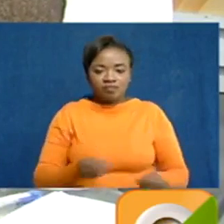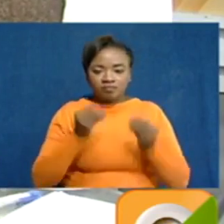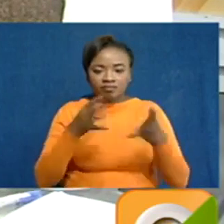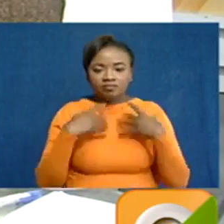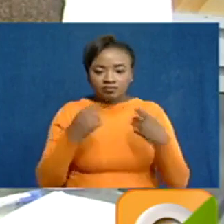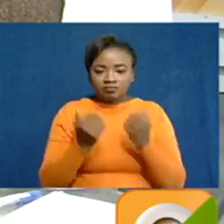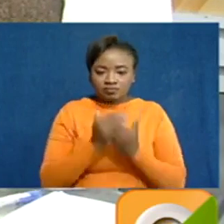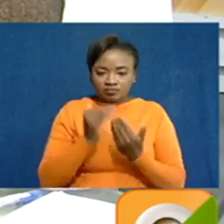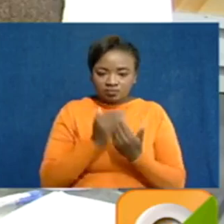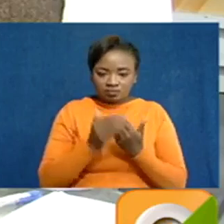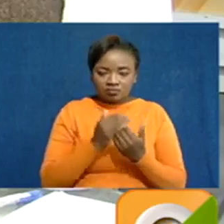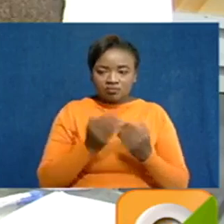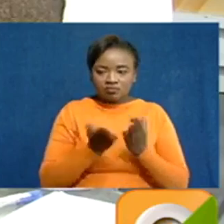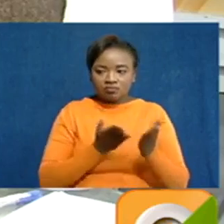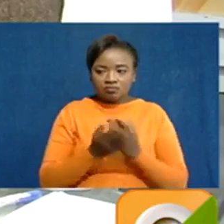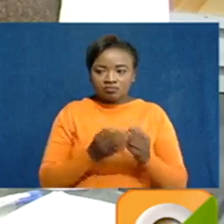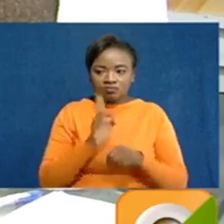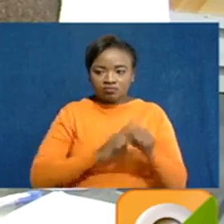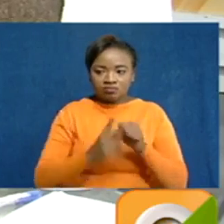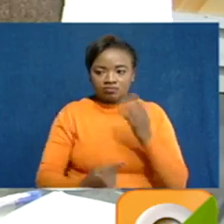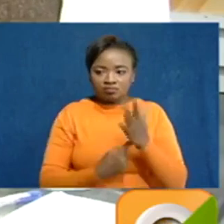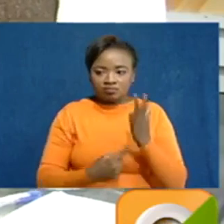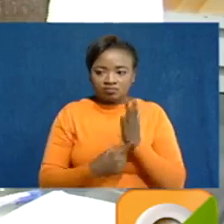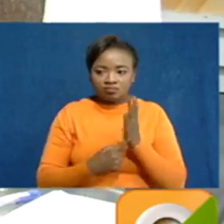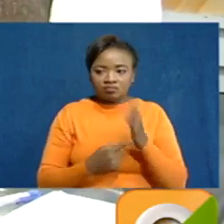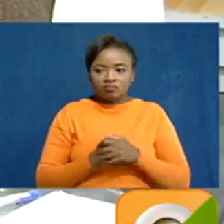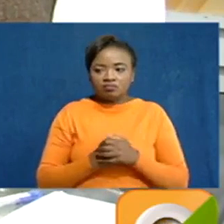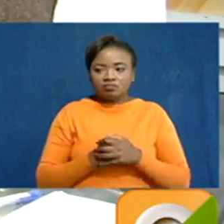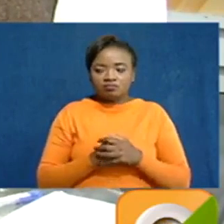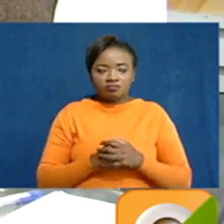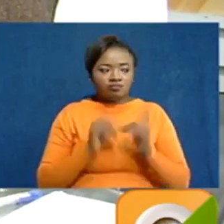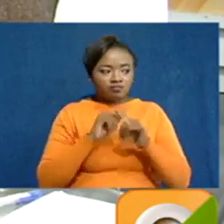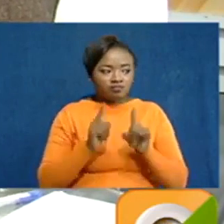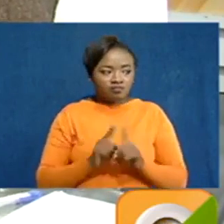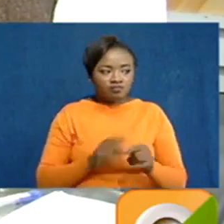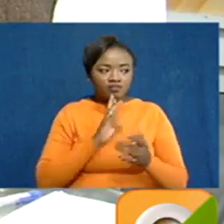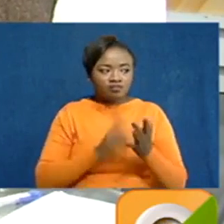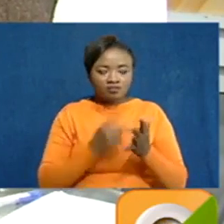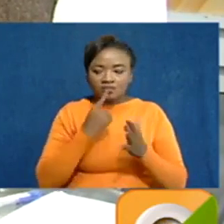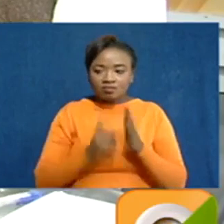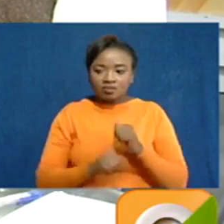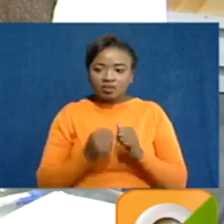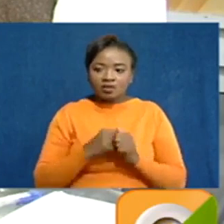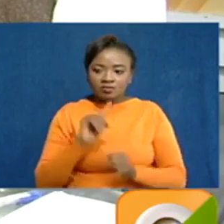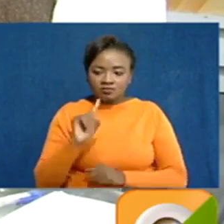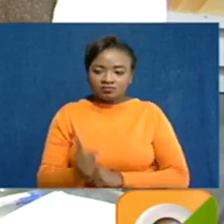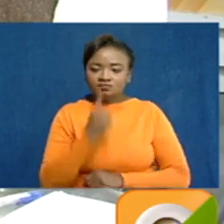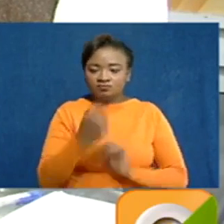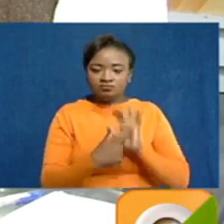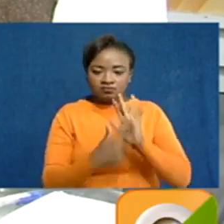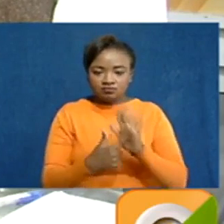of technology in service delivery. That's right. As our very own Emily Jabed reports, the first